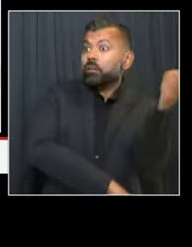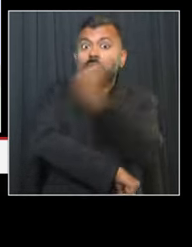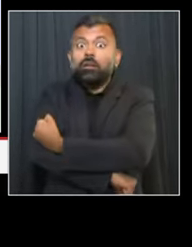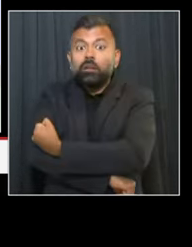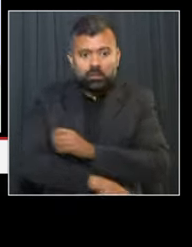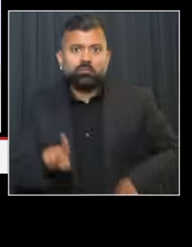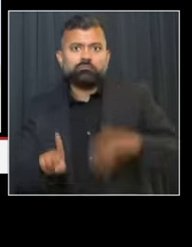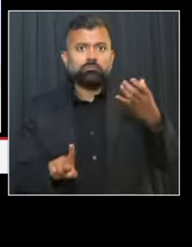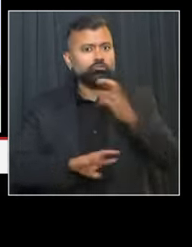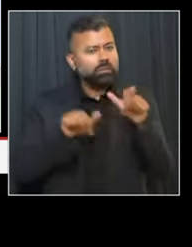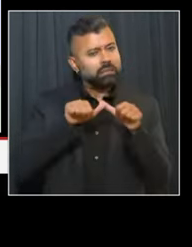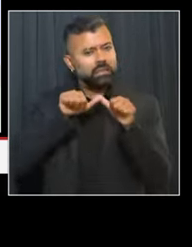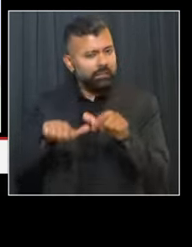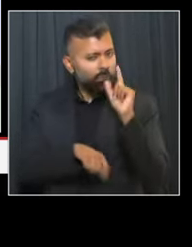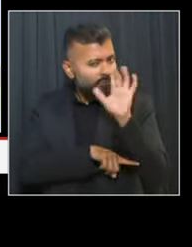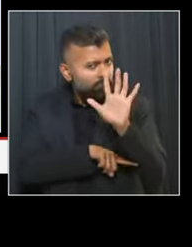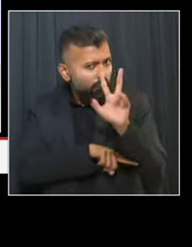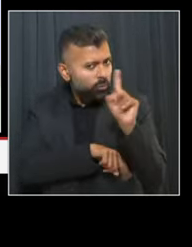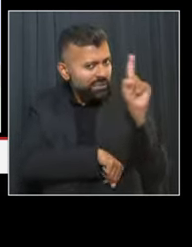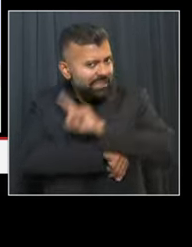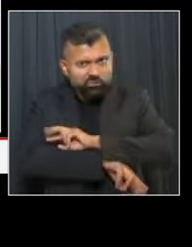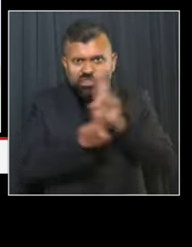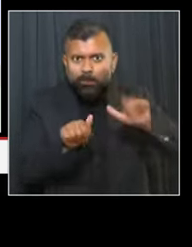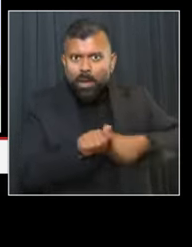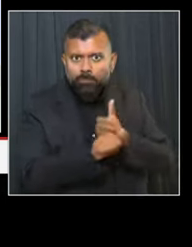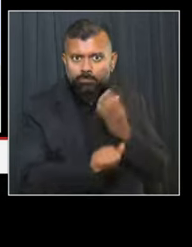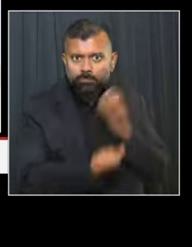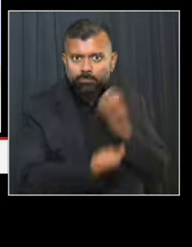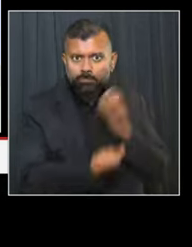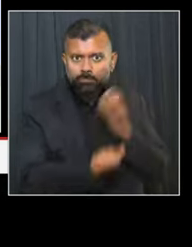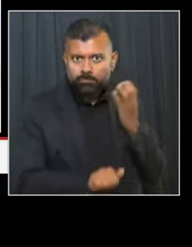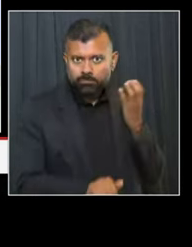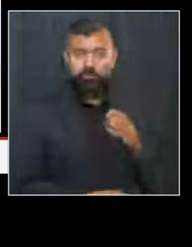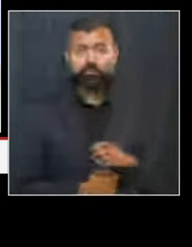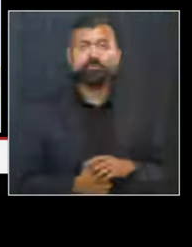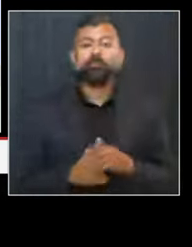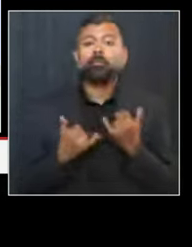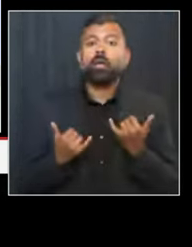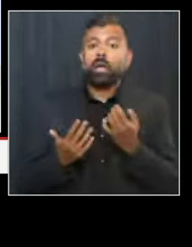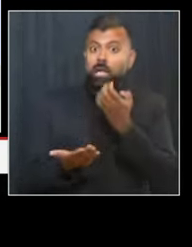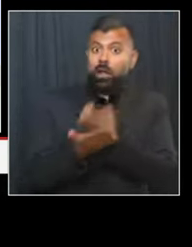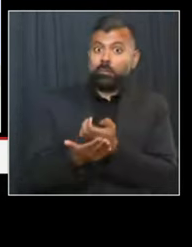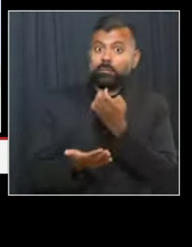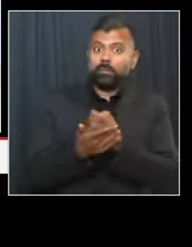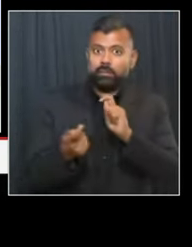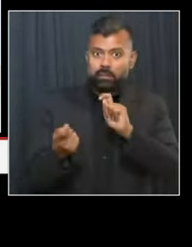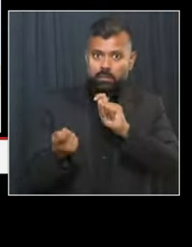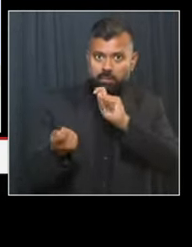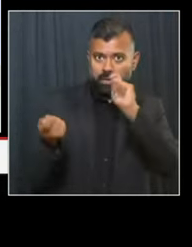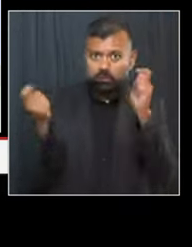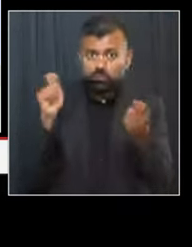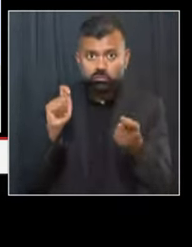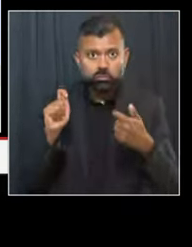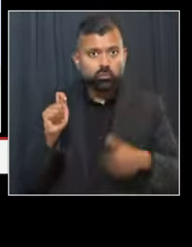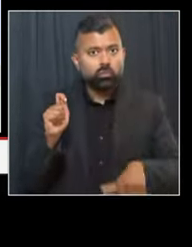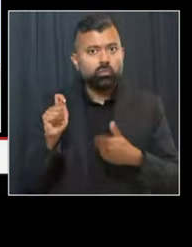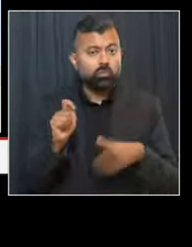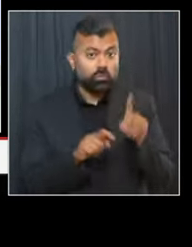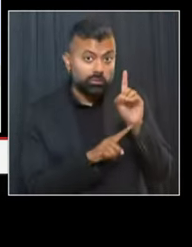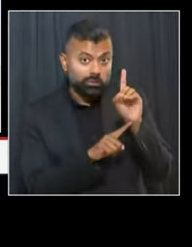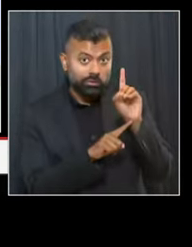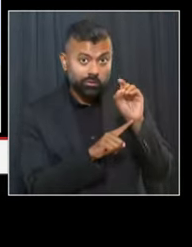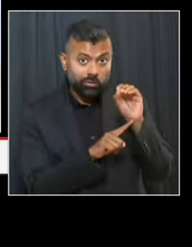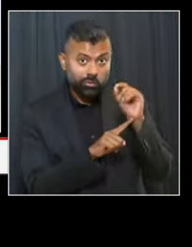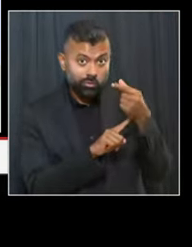for the city, and we're just going to talk a little bit about the impacts. And I think I'm turning it over